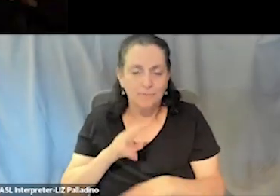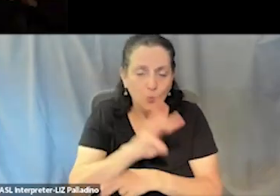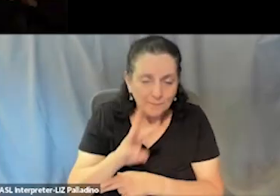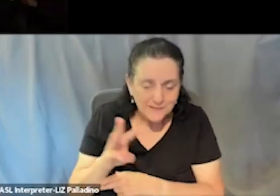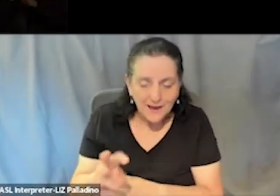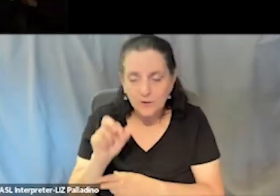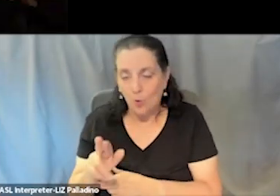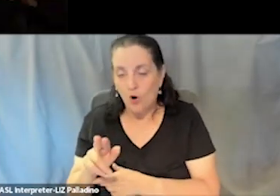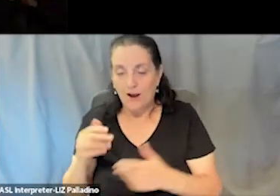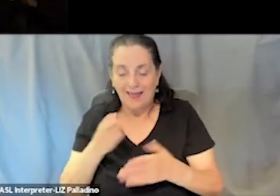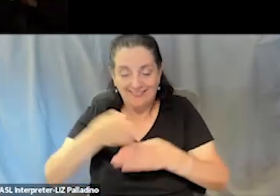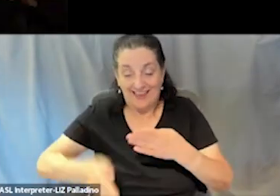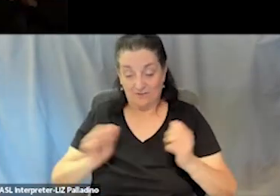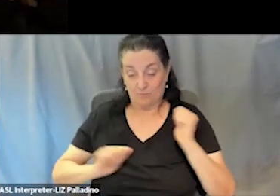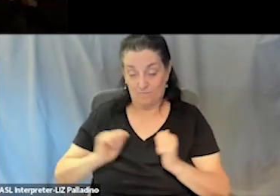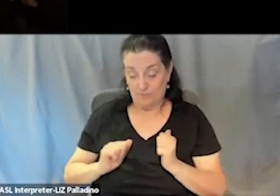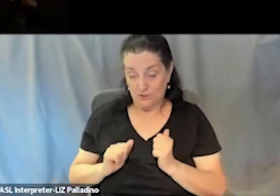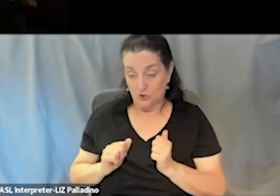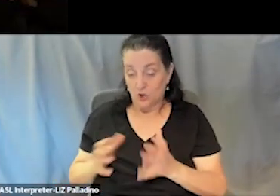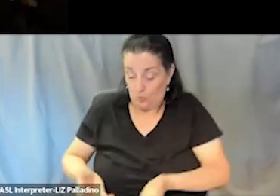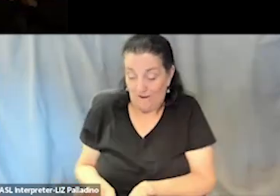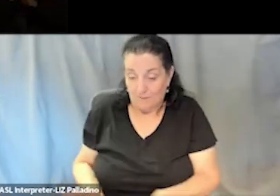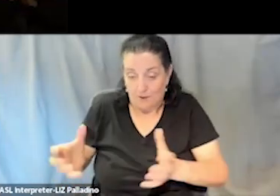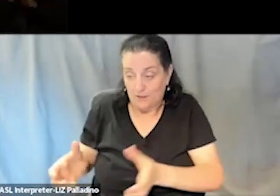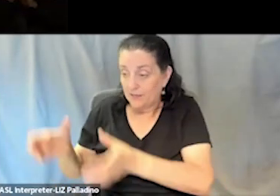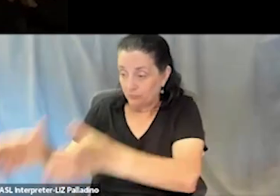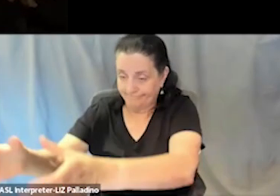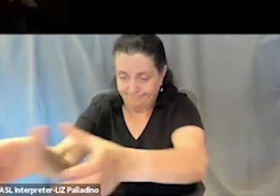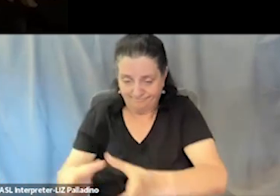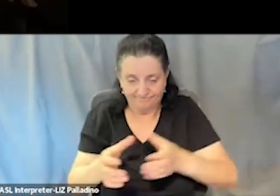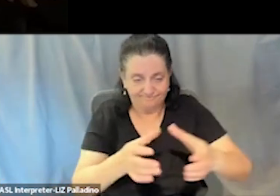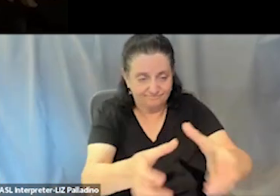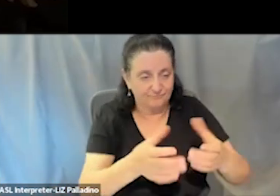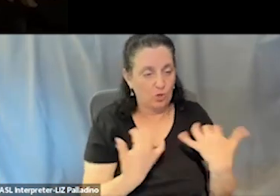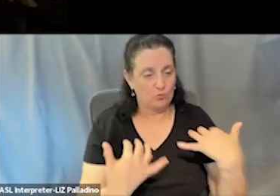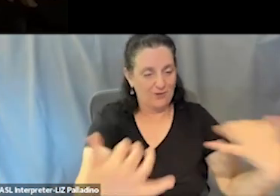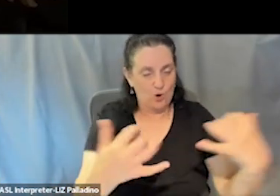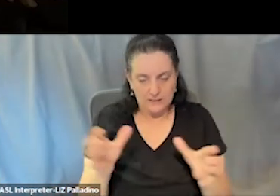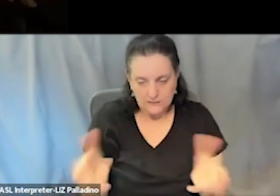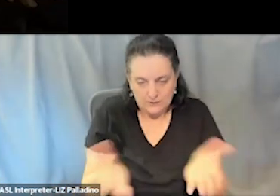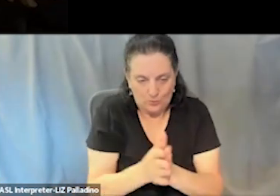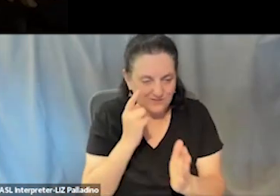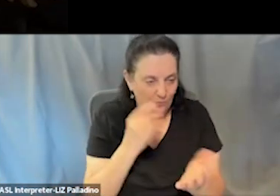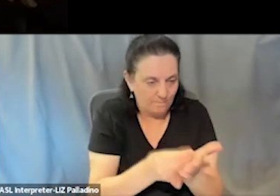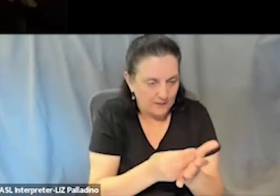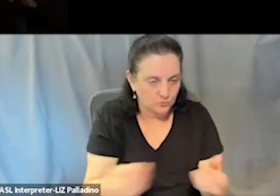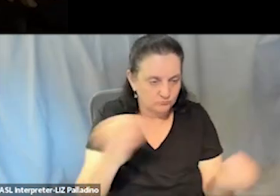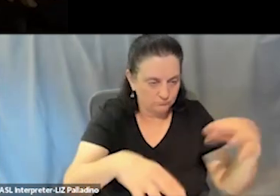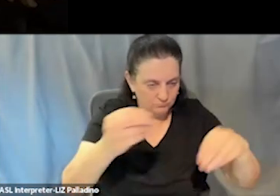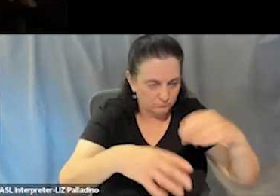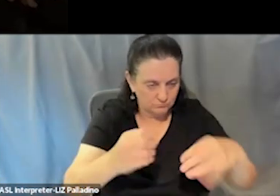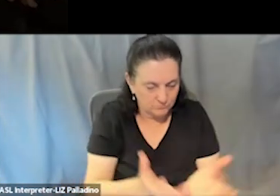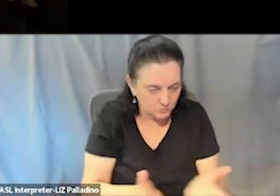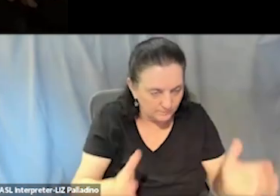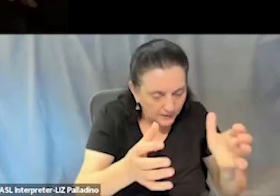end of a performance, be curious about the people who are always donating. One of the first things I do when I get a giving